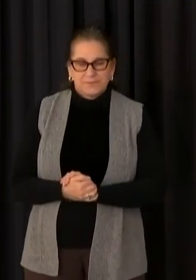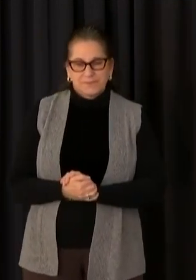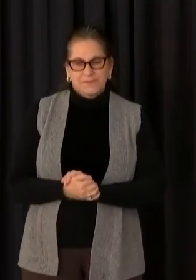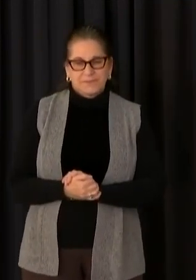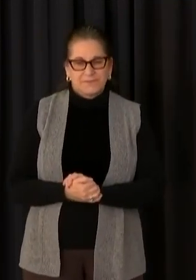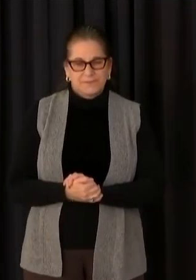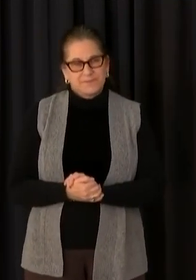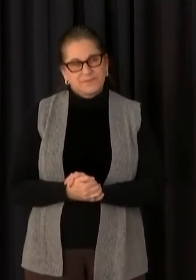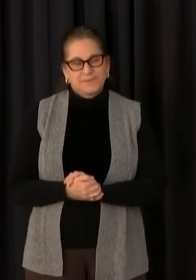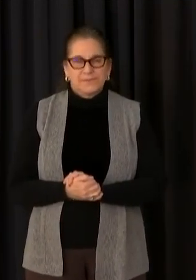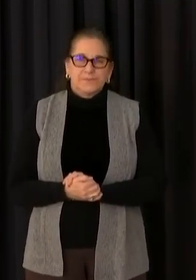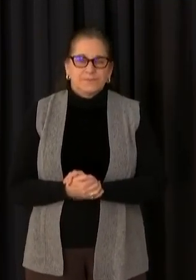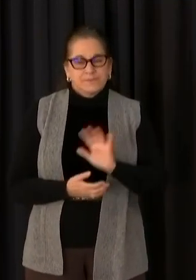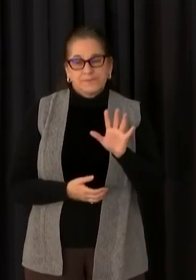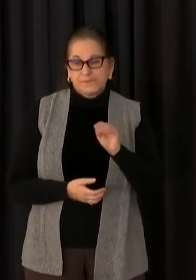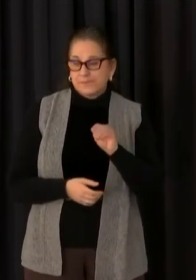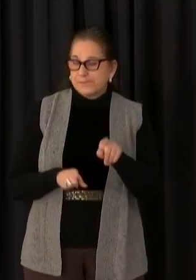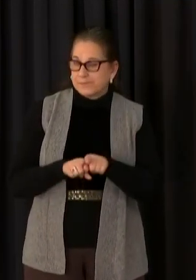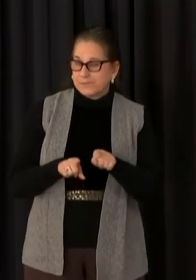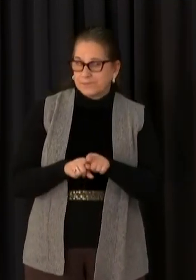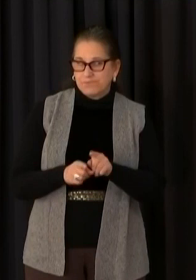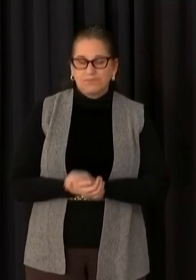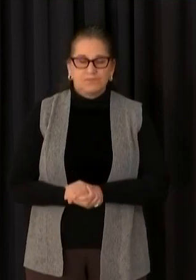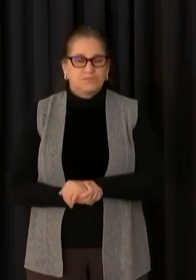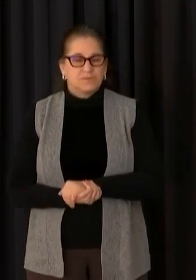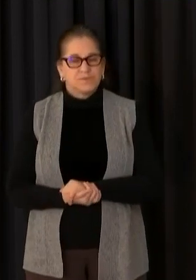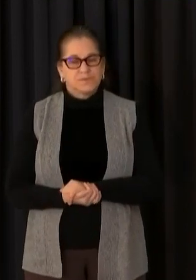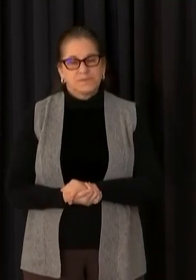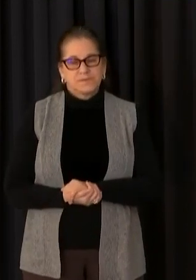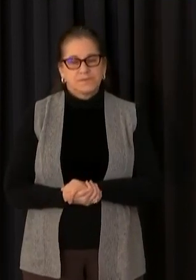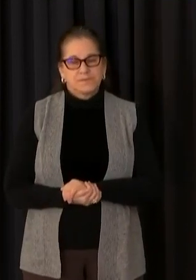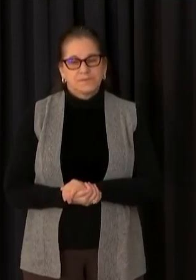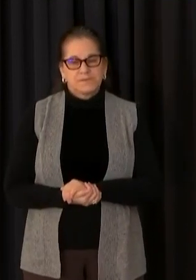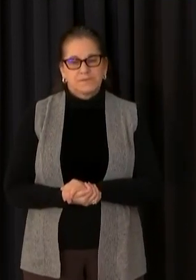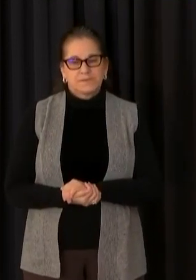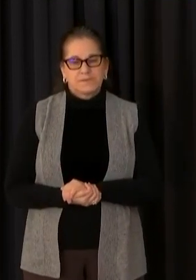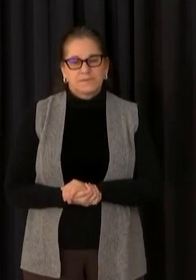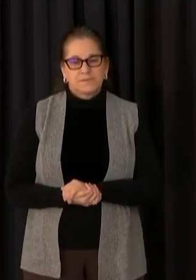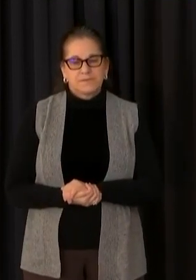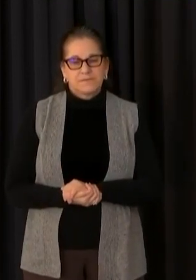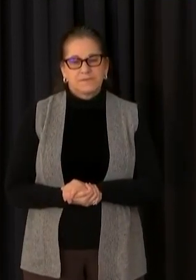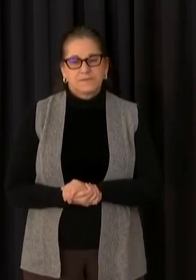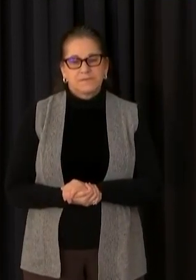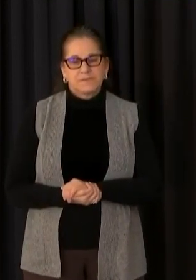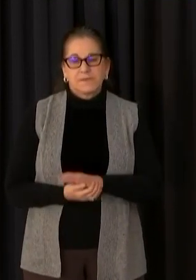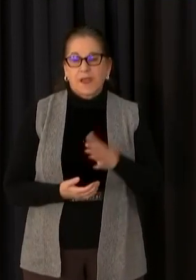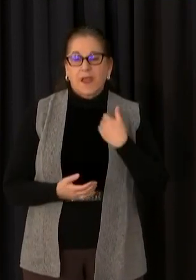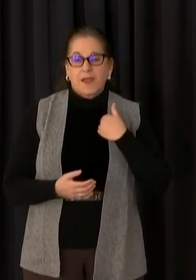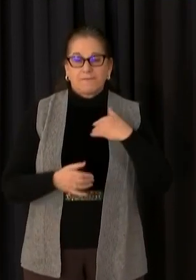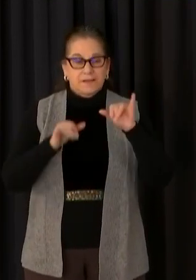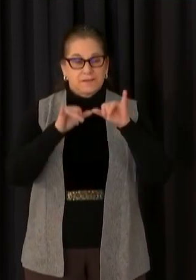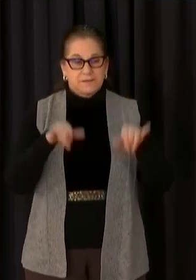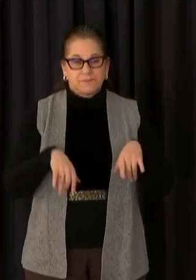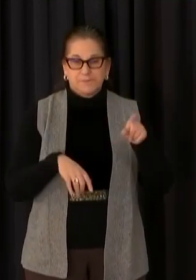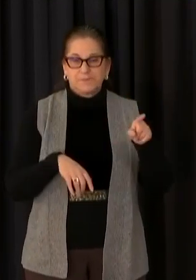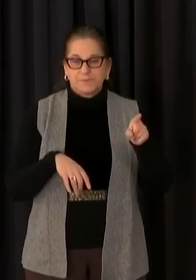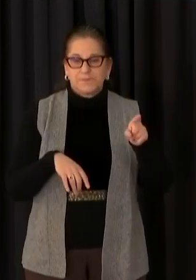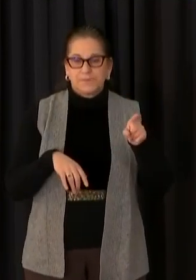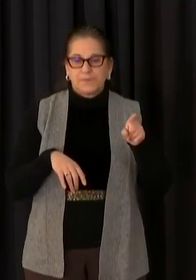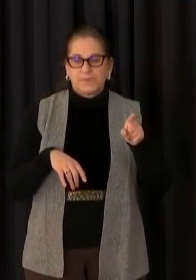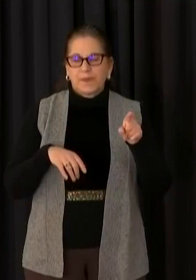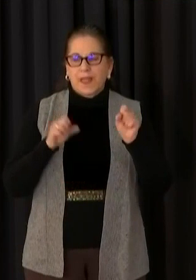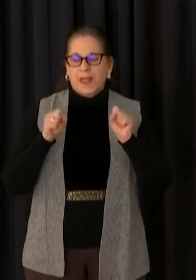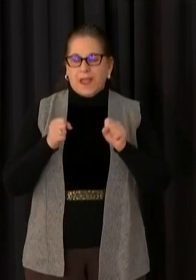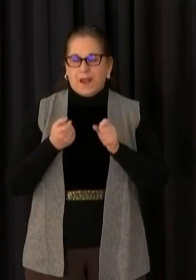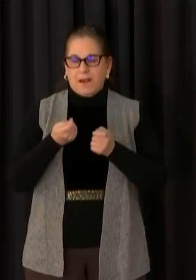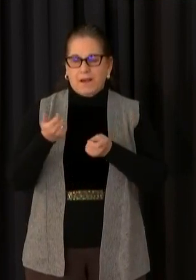also, the system should have eliminated the ability for people to complete the questionnaire